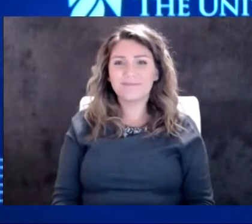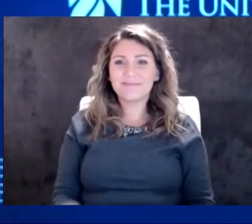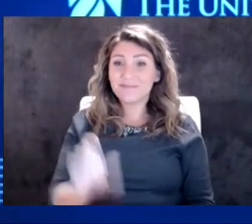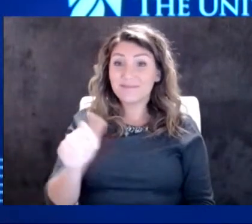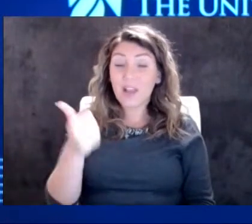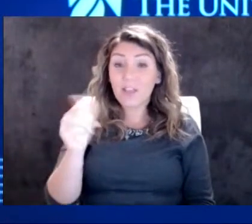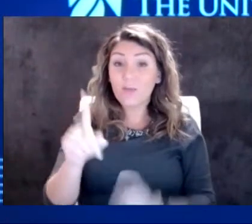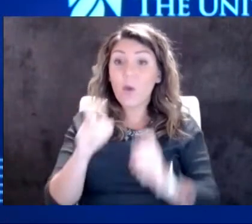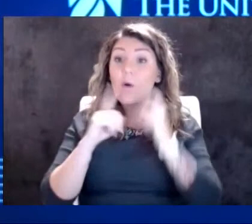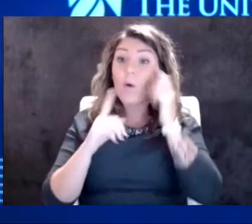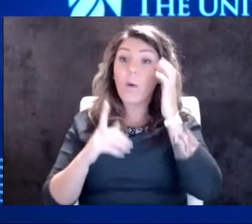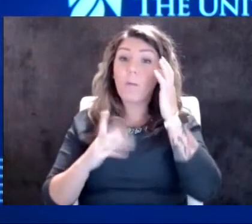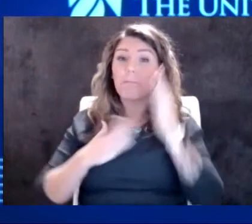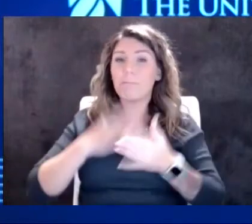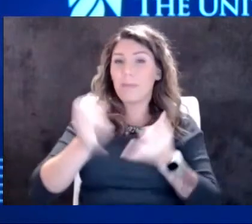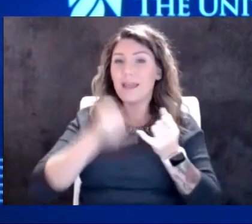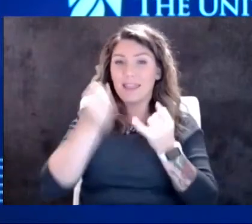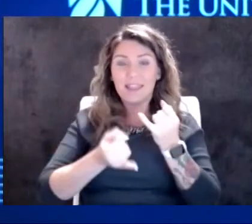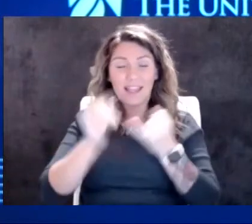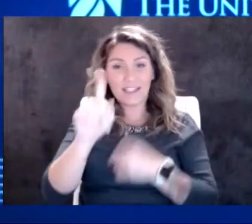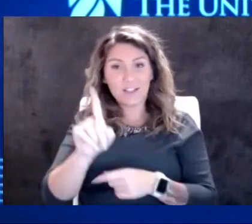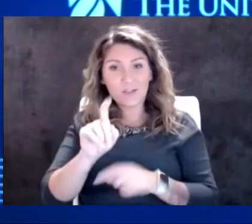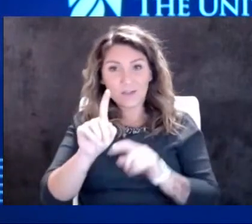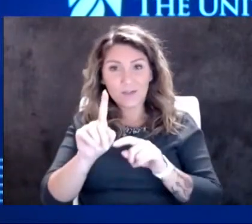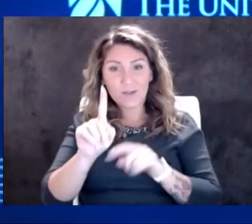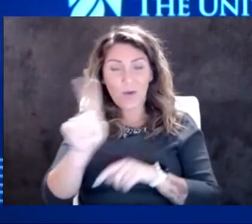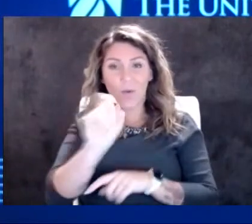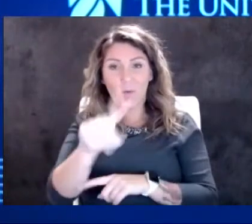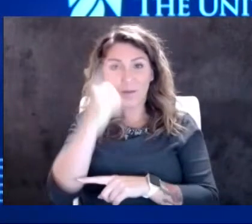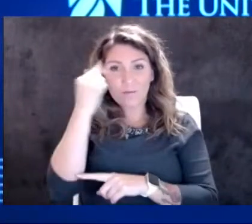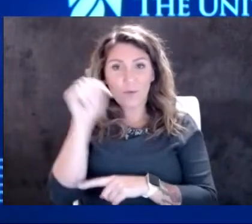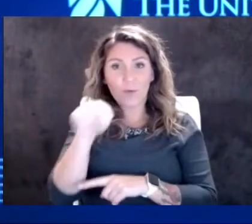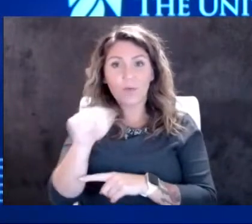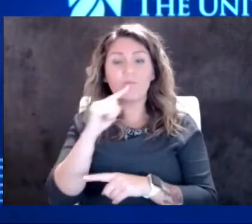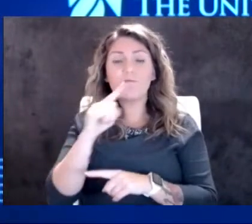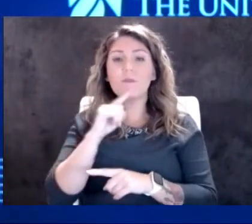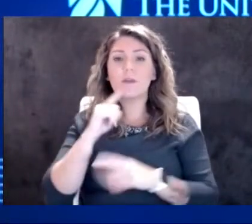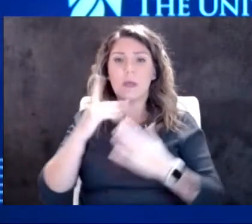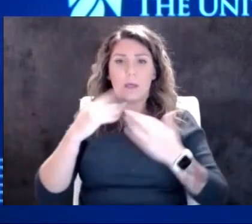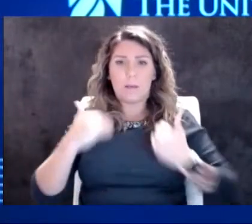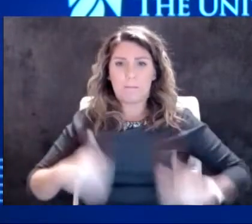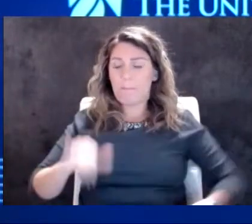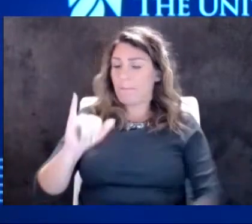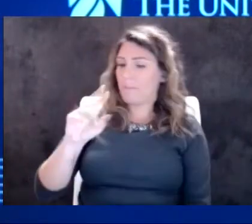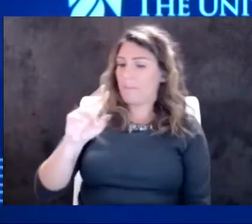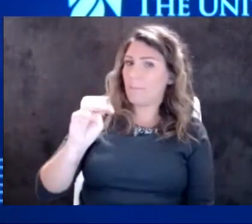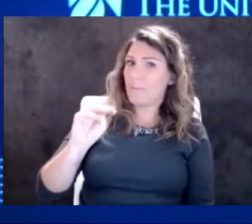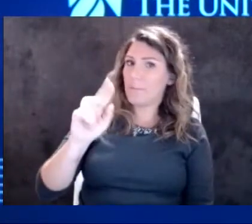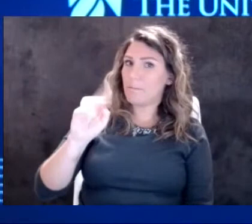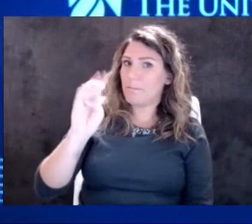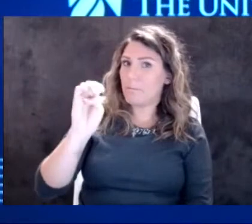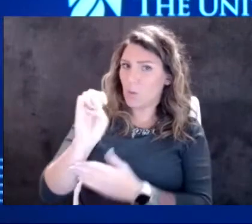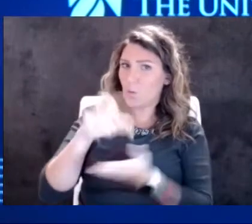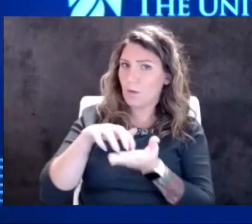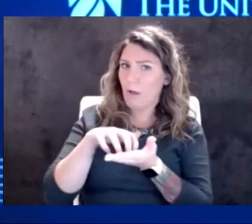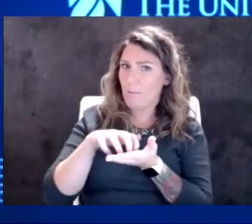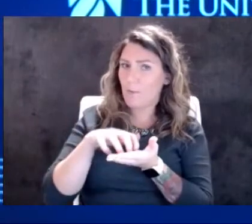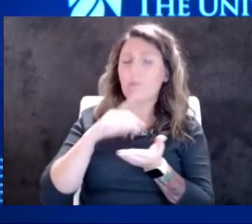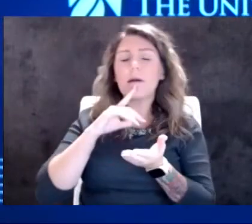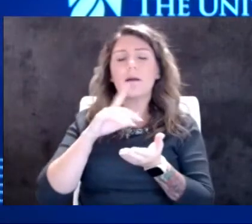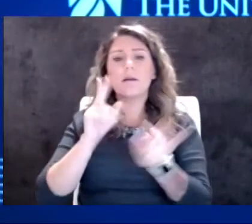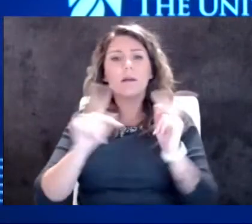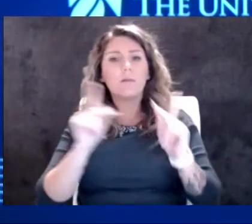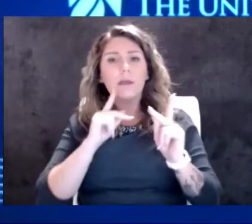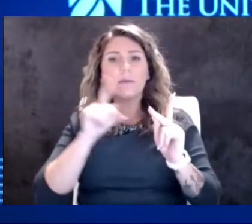my last question is for you guys is the immunocompromised you were just talking about. I think people who are needing